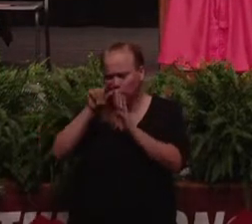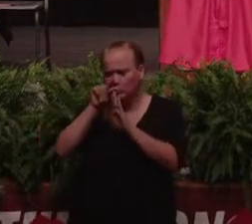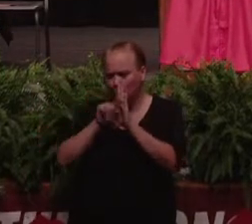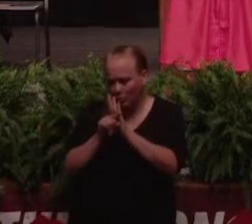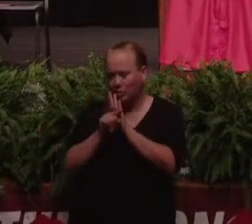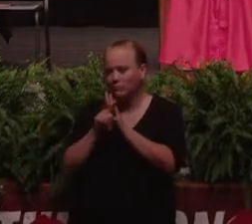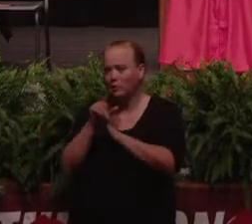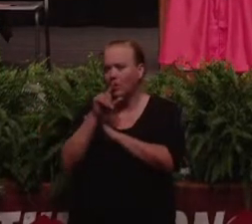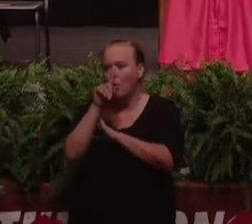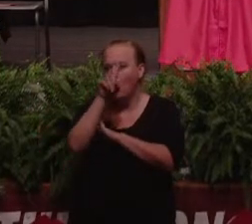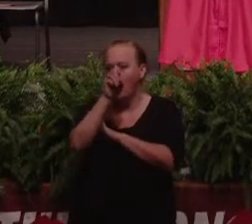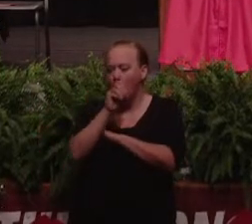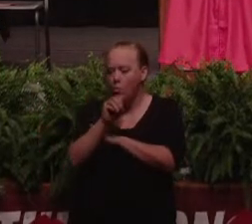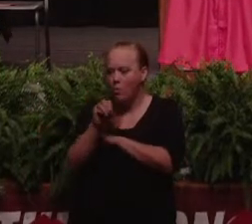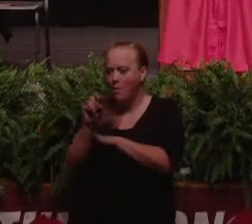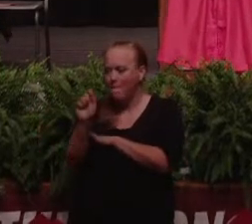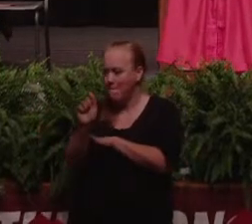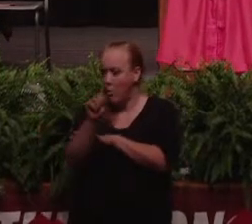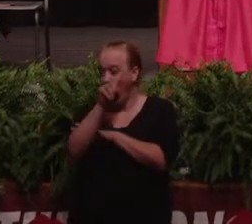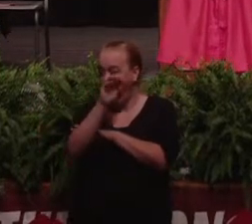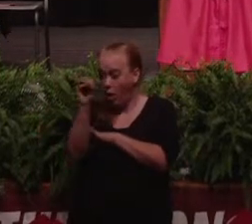point average of